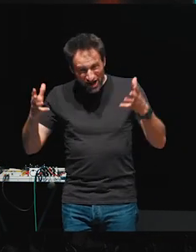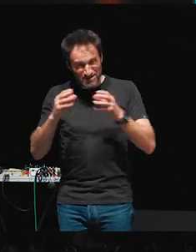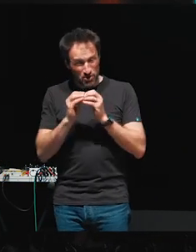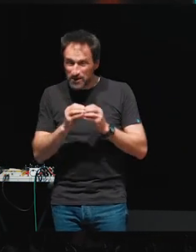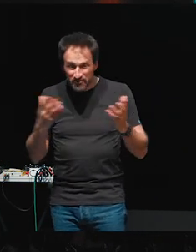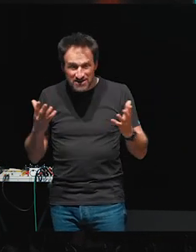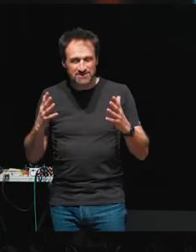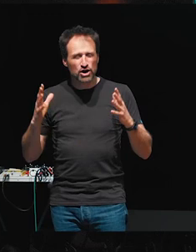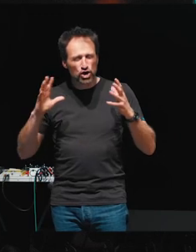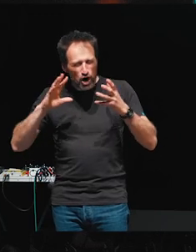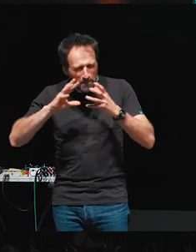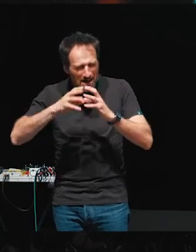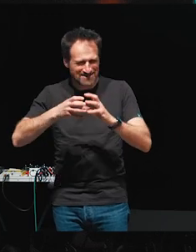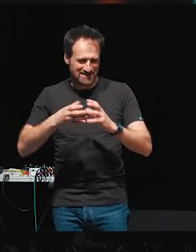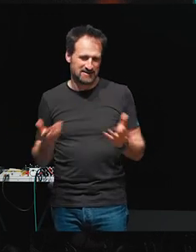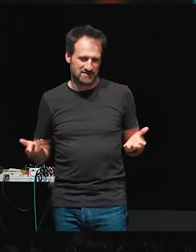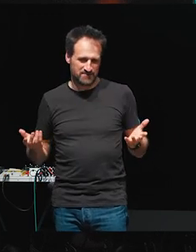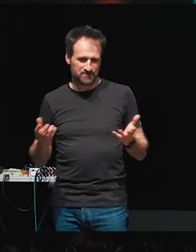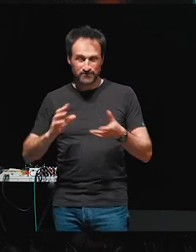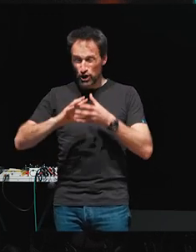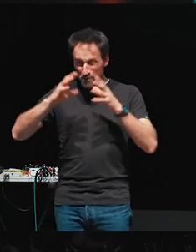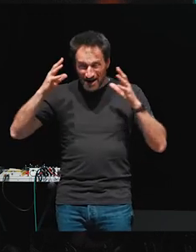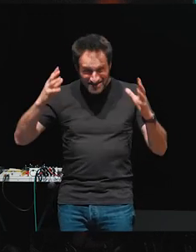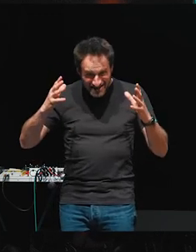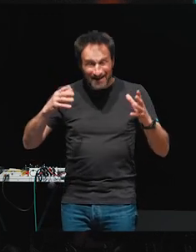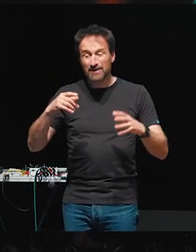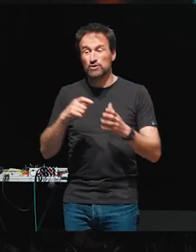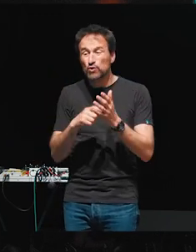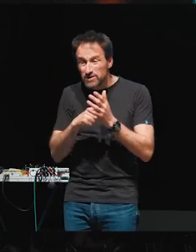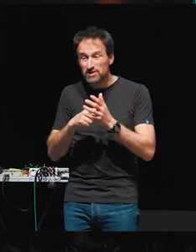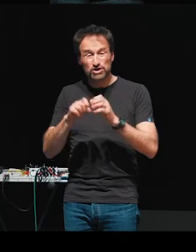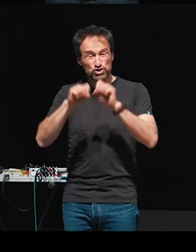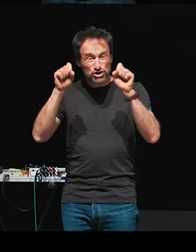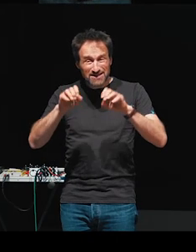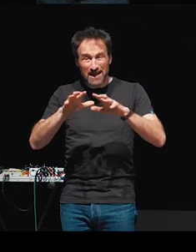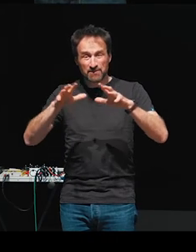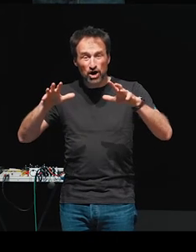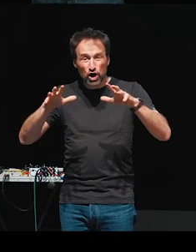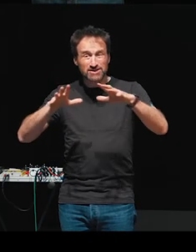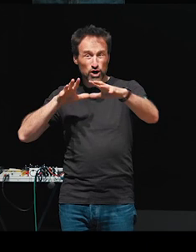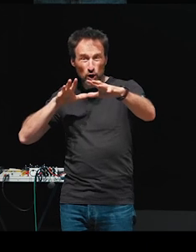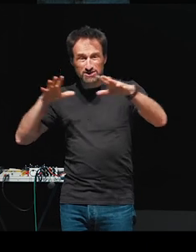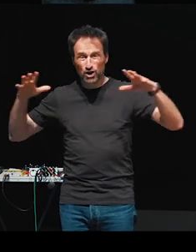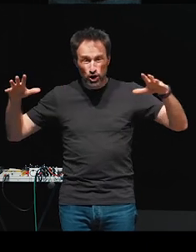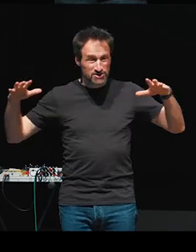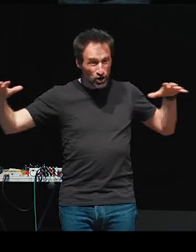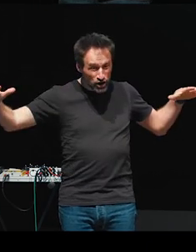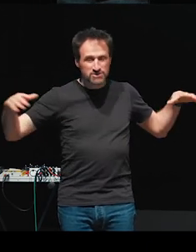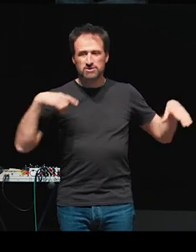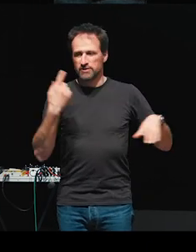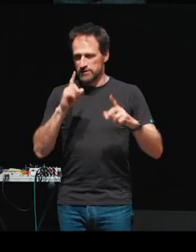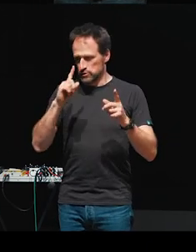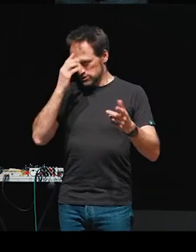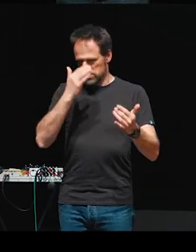complexity. Complexity because systems are getting bigger and bigger, and somehow we have to deal